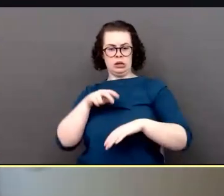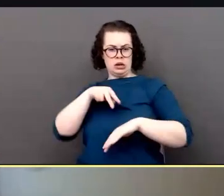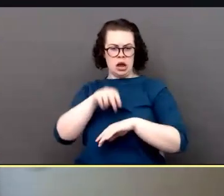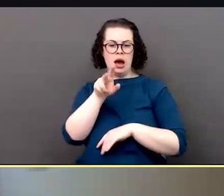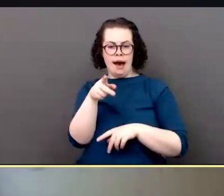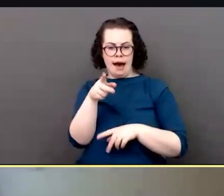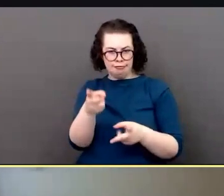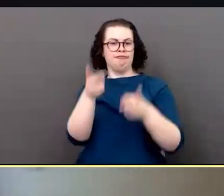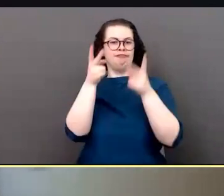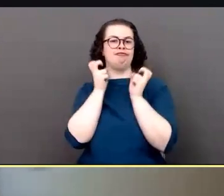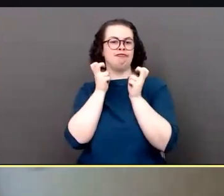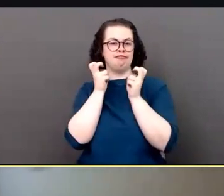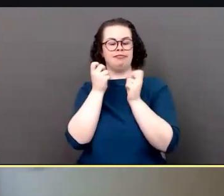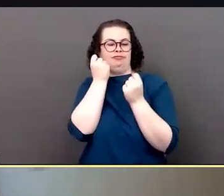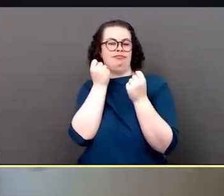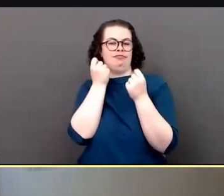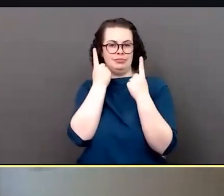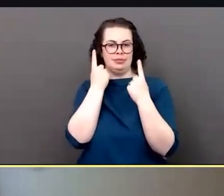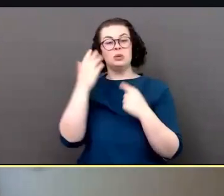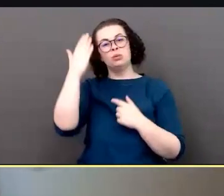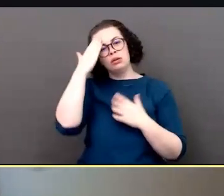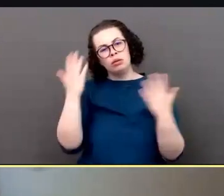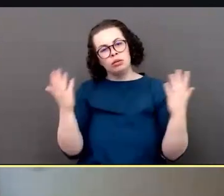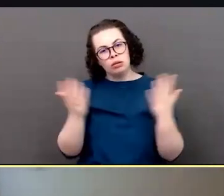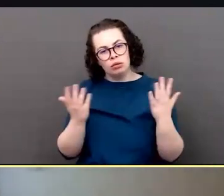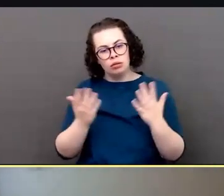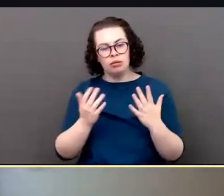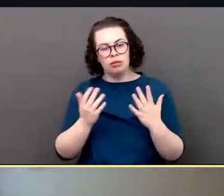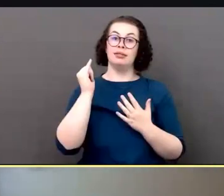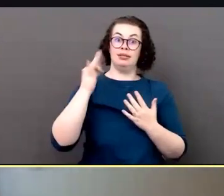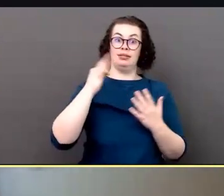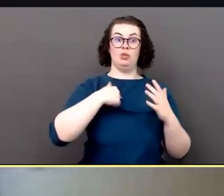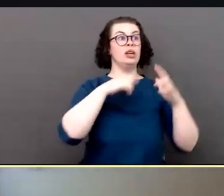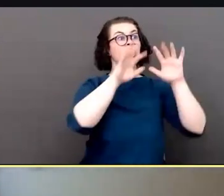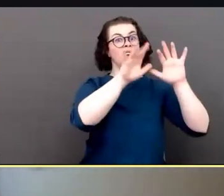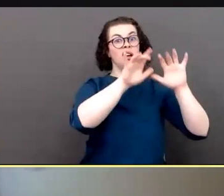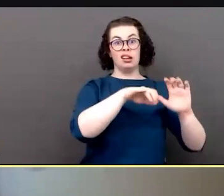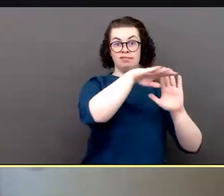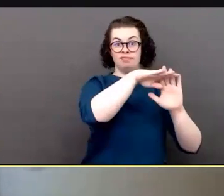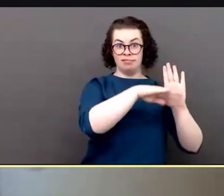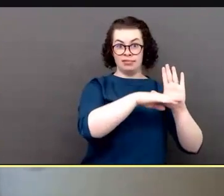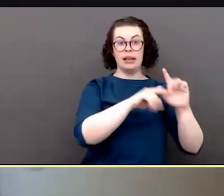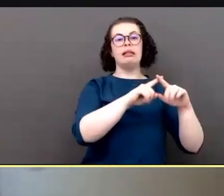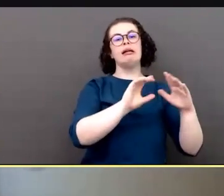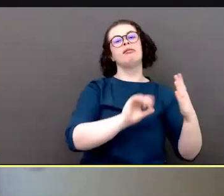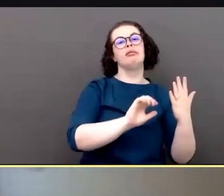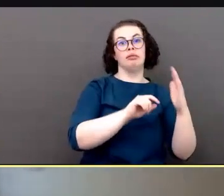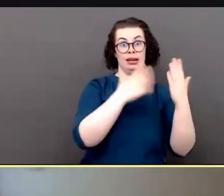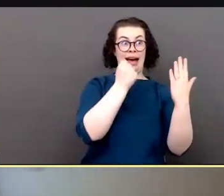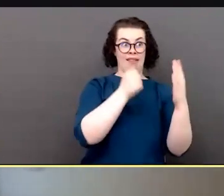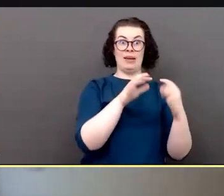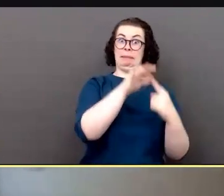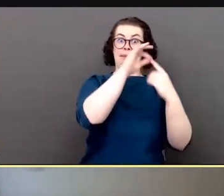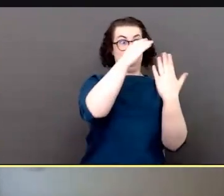often challenges if you do the ordinary things like having alternative text on figures. It